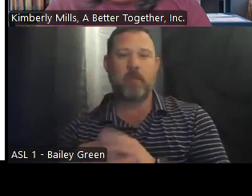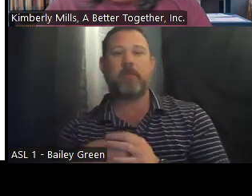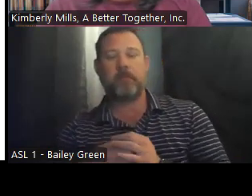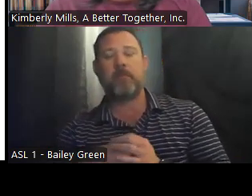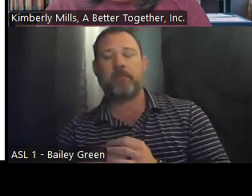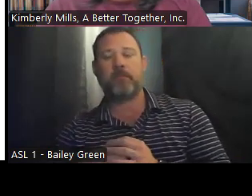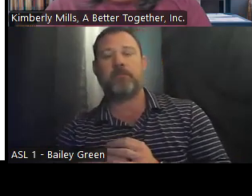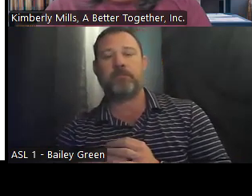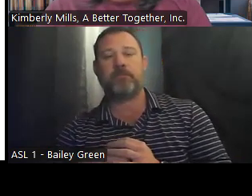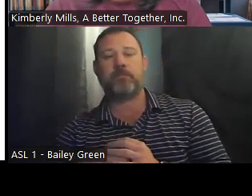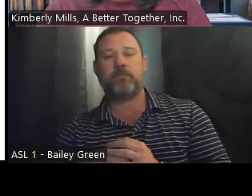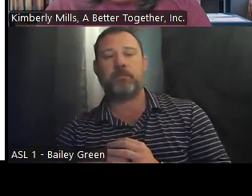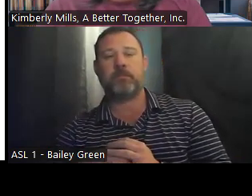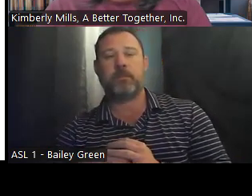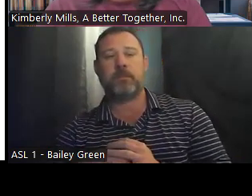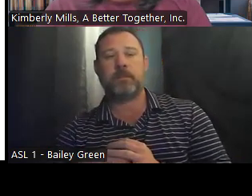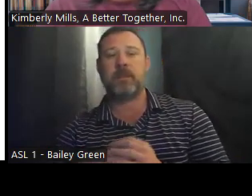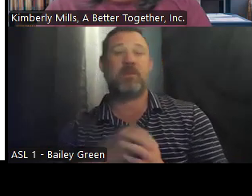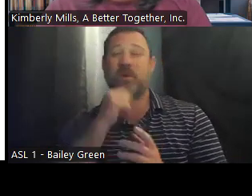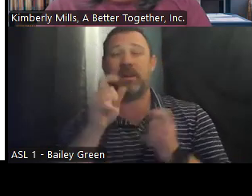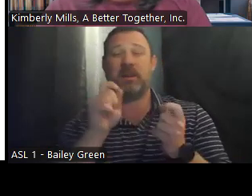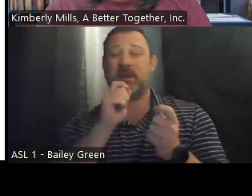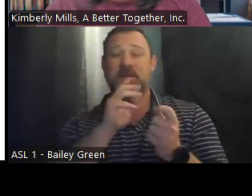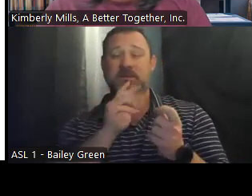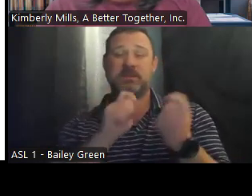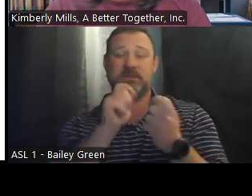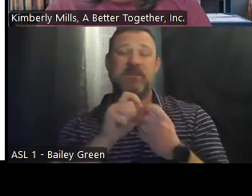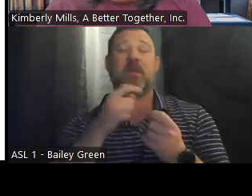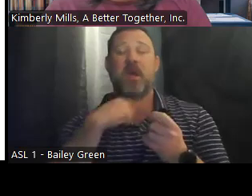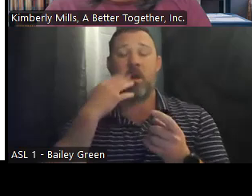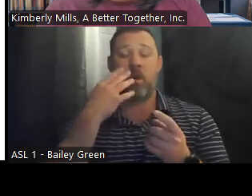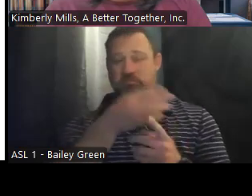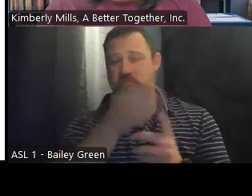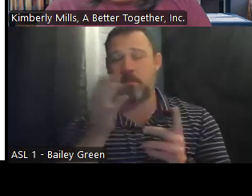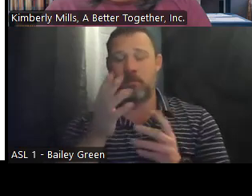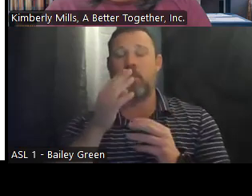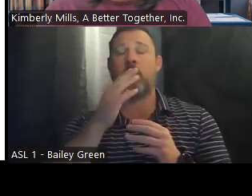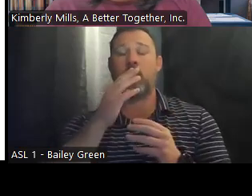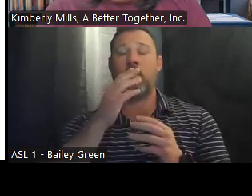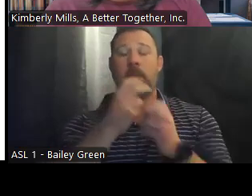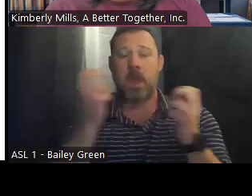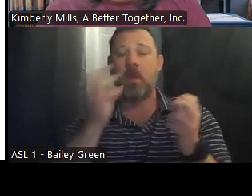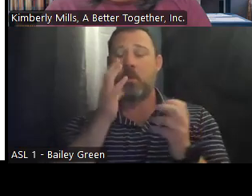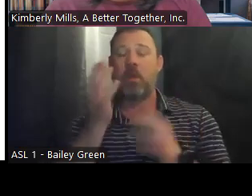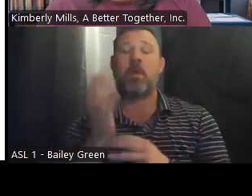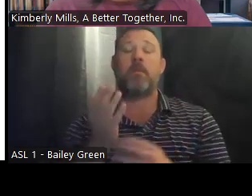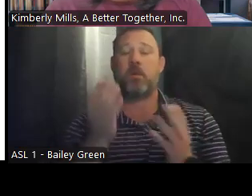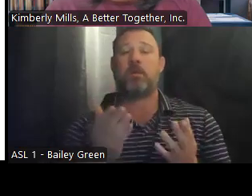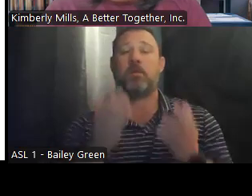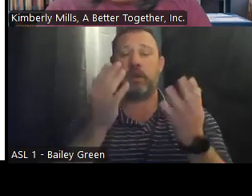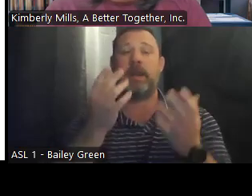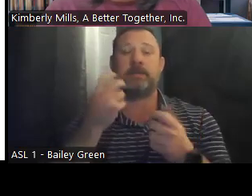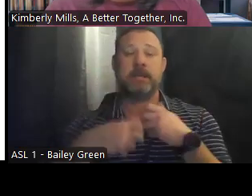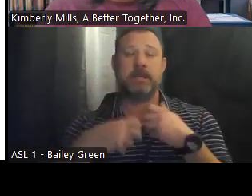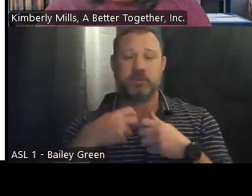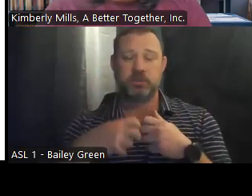We didn't really speak specifically to this, and I hope the rest of the panel will, but I do want to raise an issue that in terms